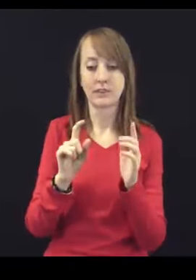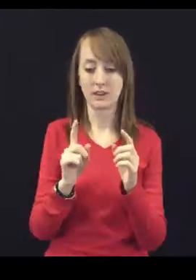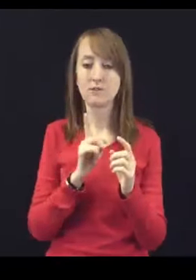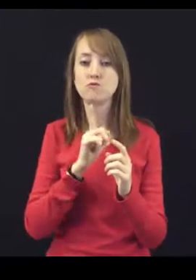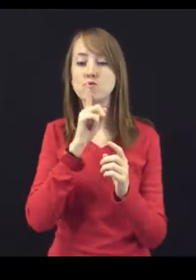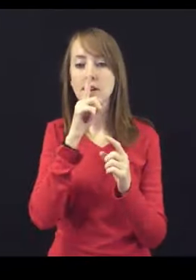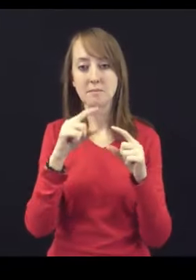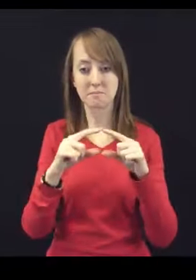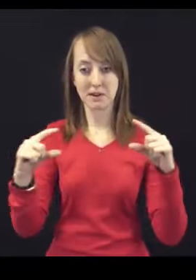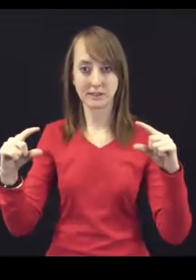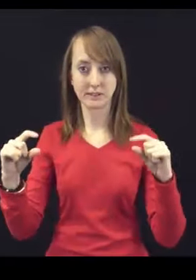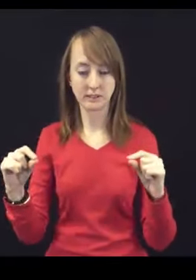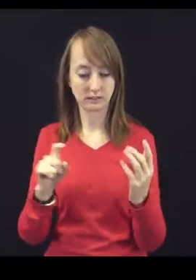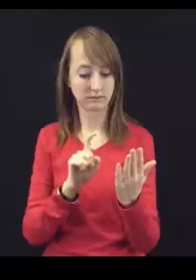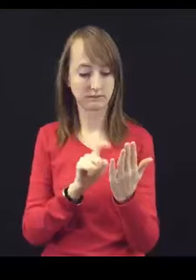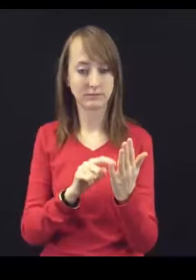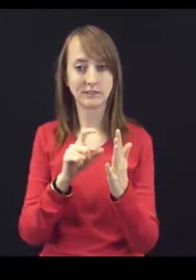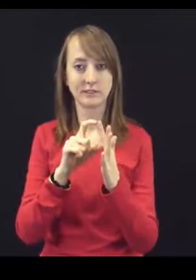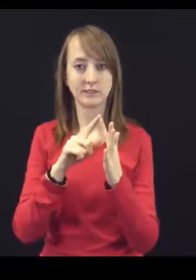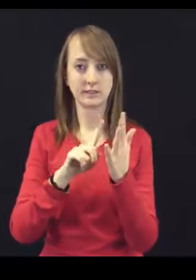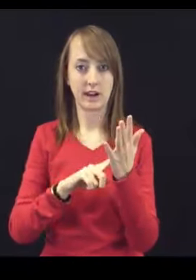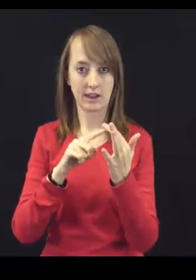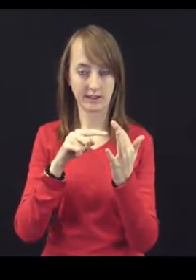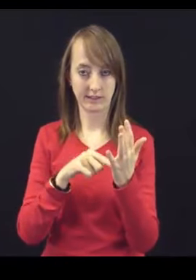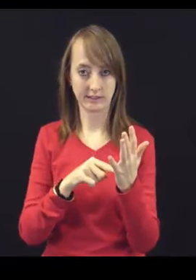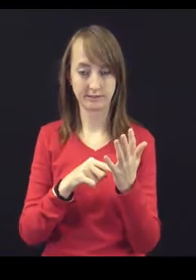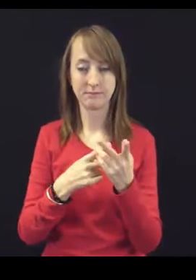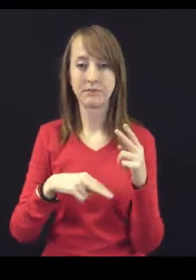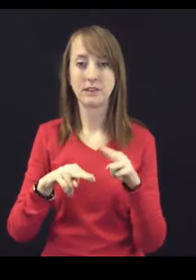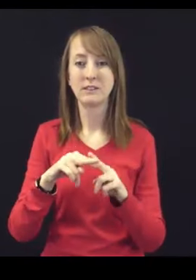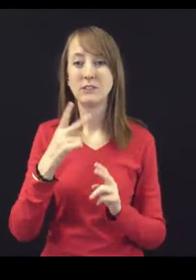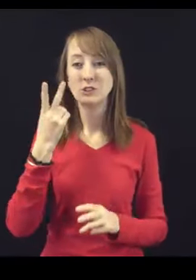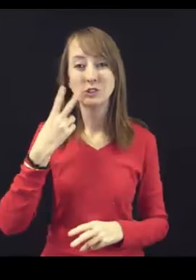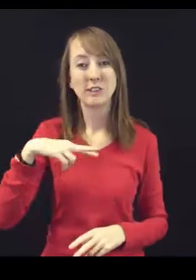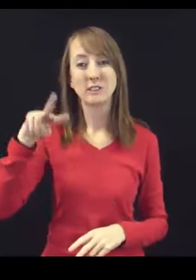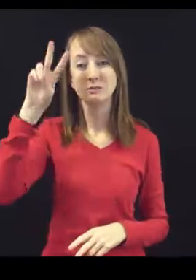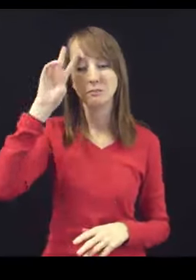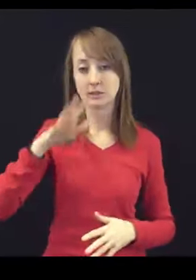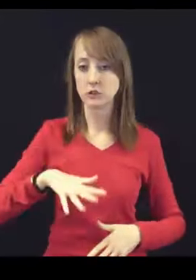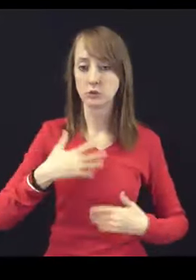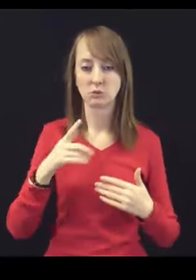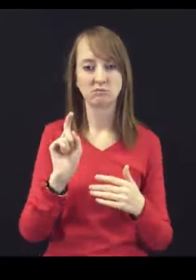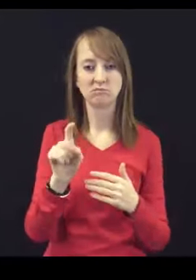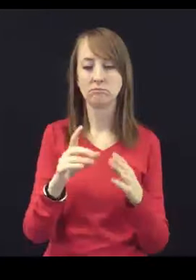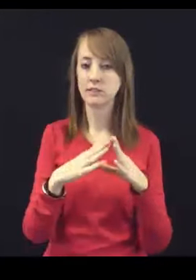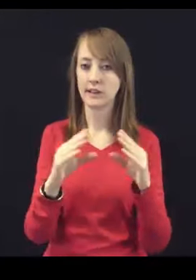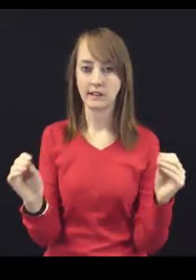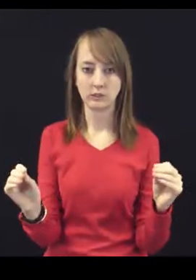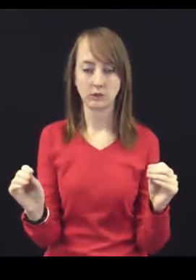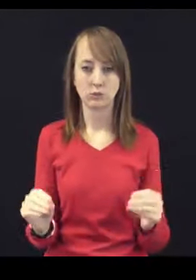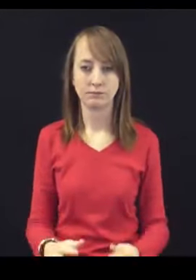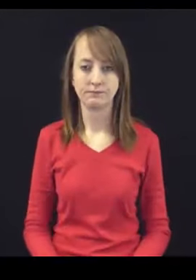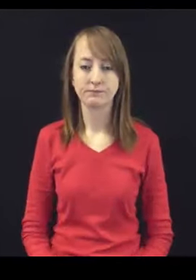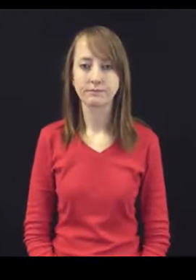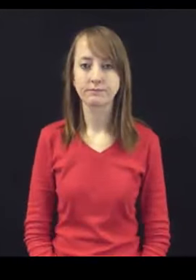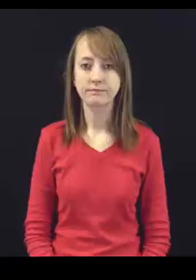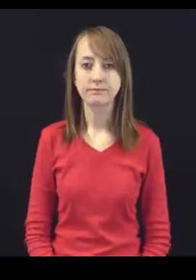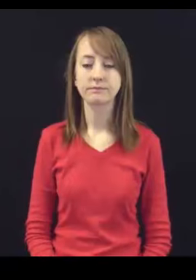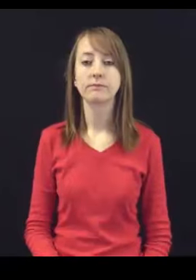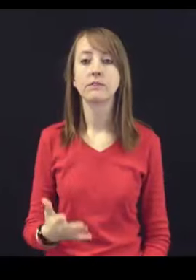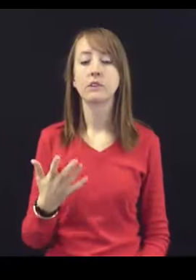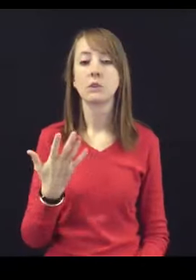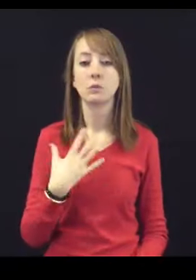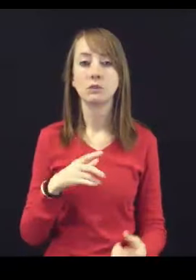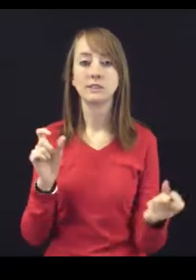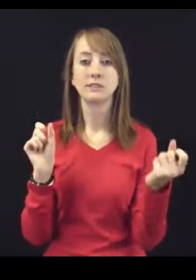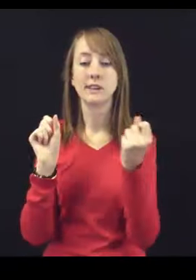to remove. To edit the content of the field, tap on the field, then enter text with the keyboard. When you're finished editing, tap on the